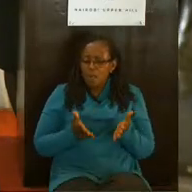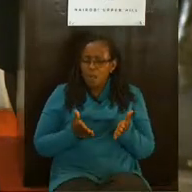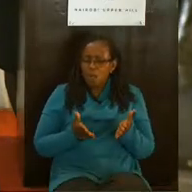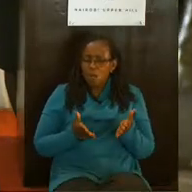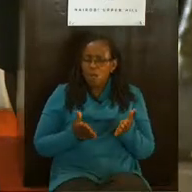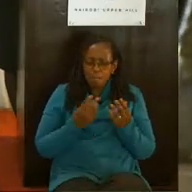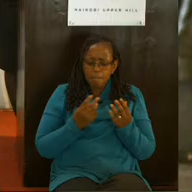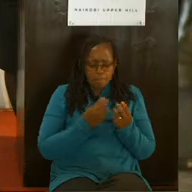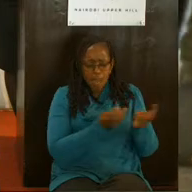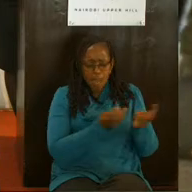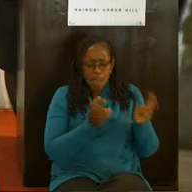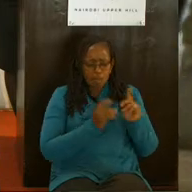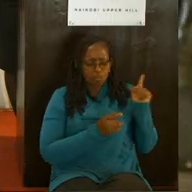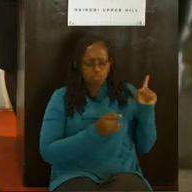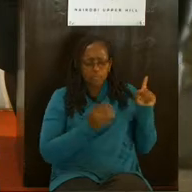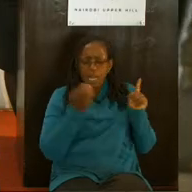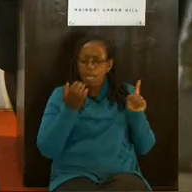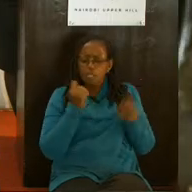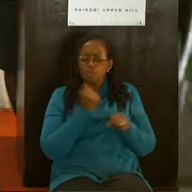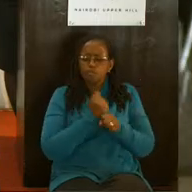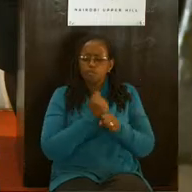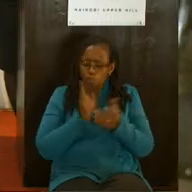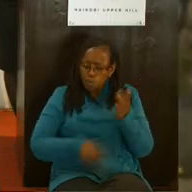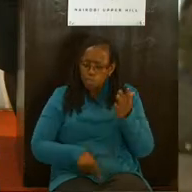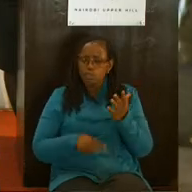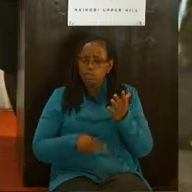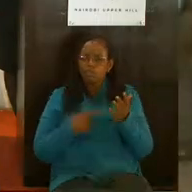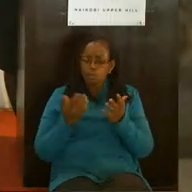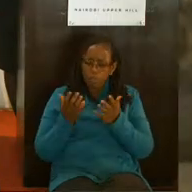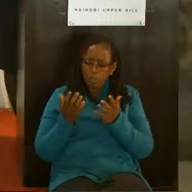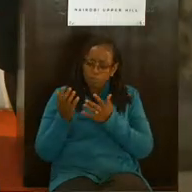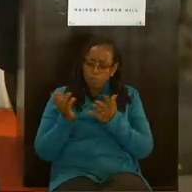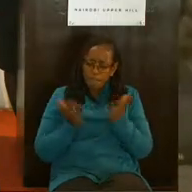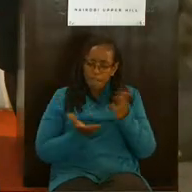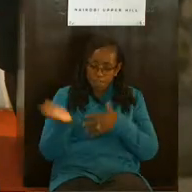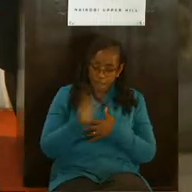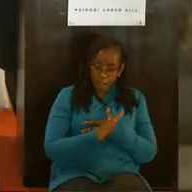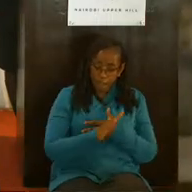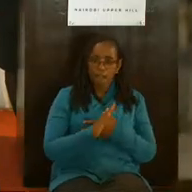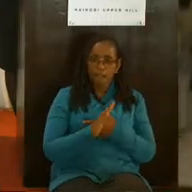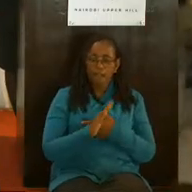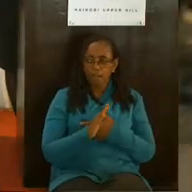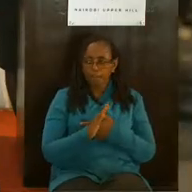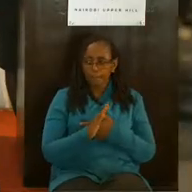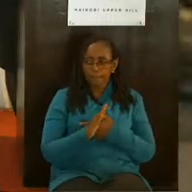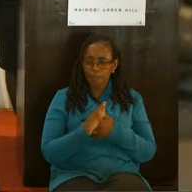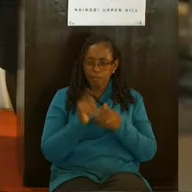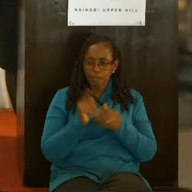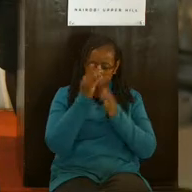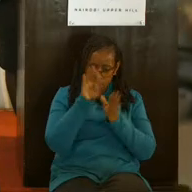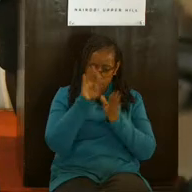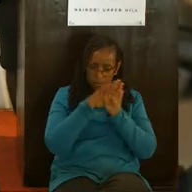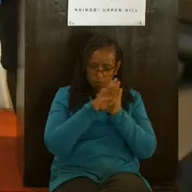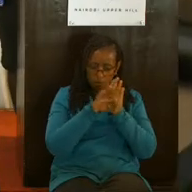the panelists we'll have to do to actually bring back some of these uh programs